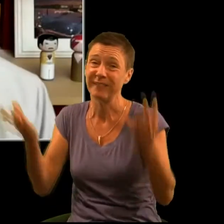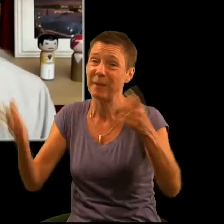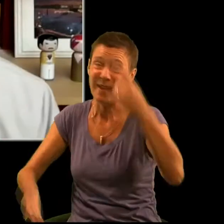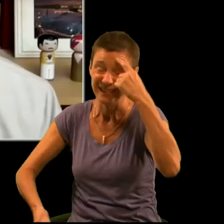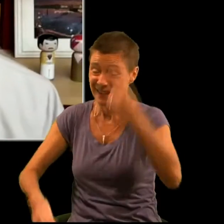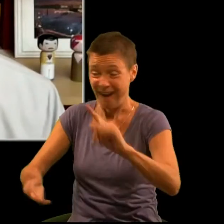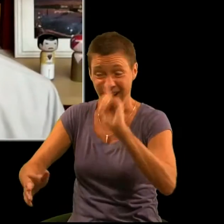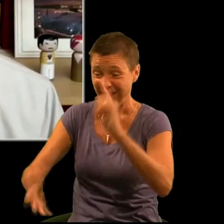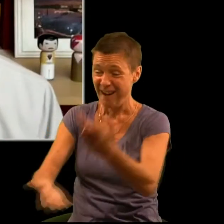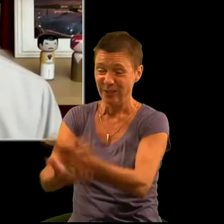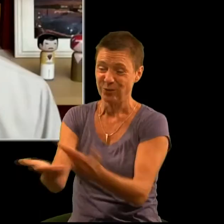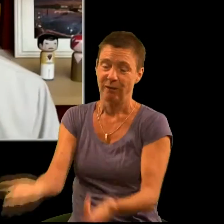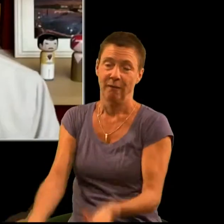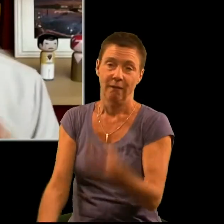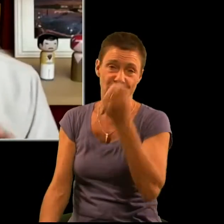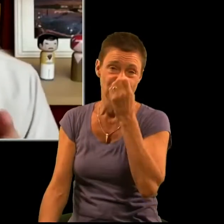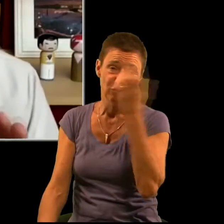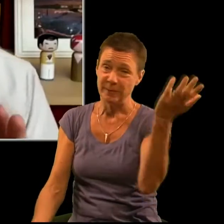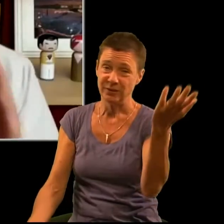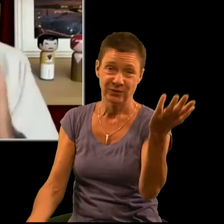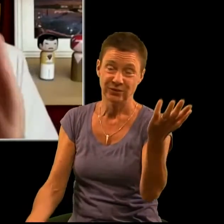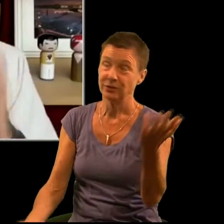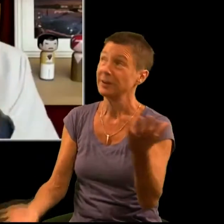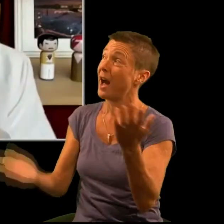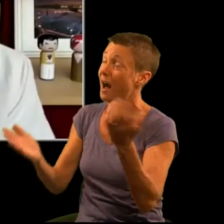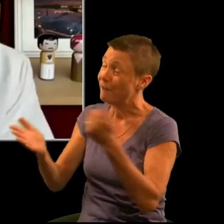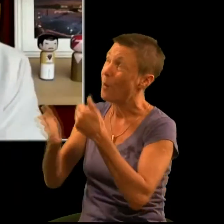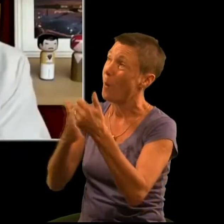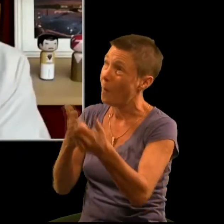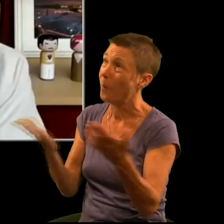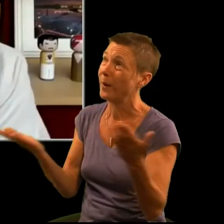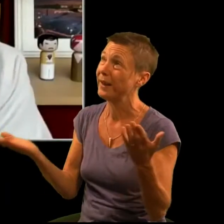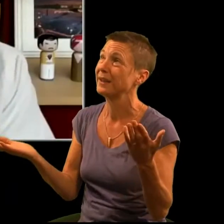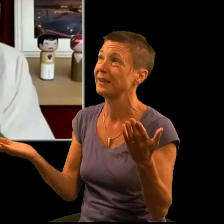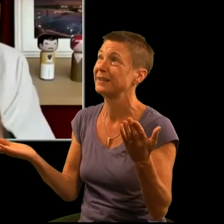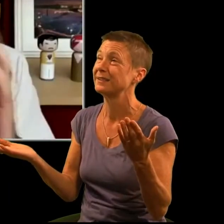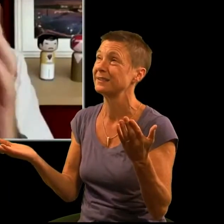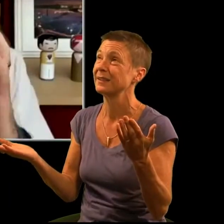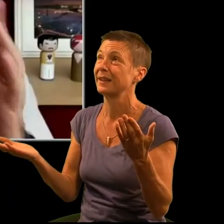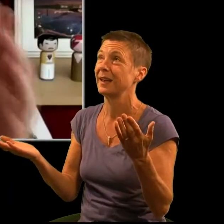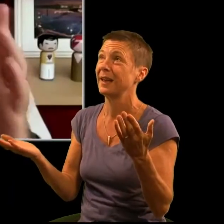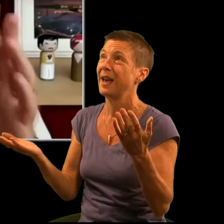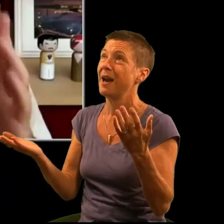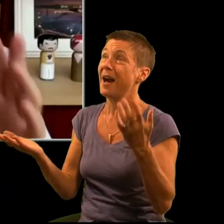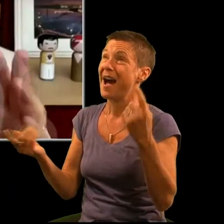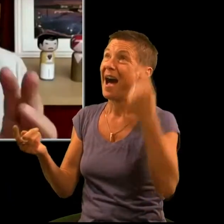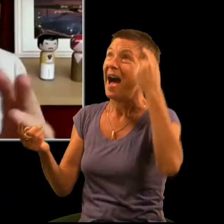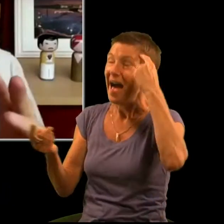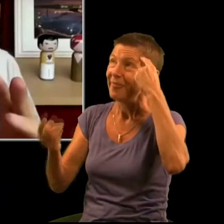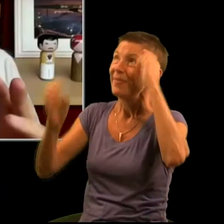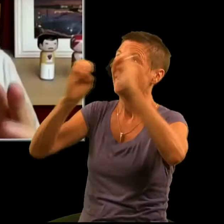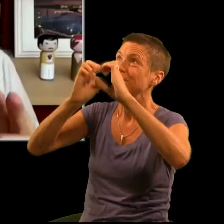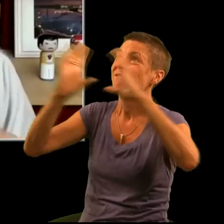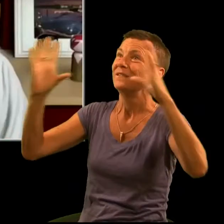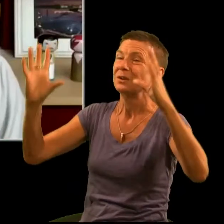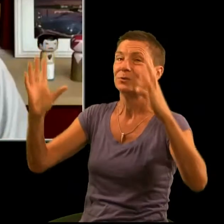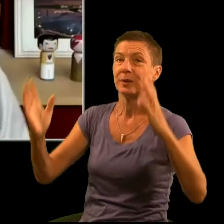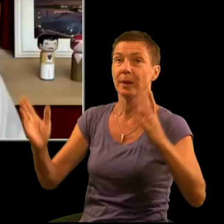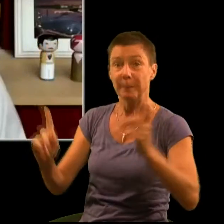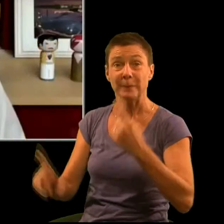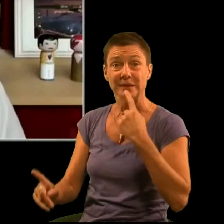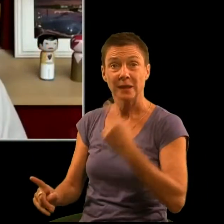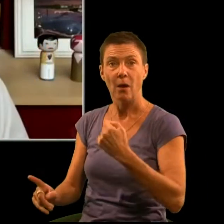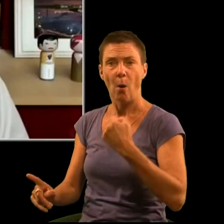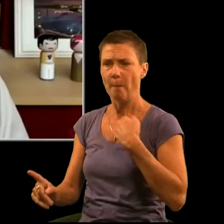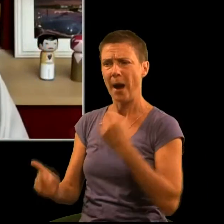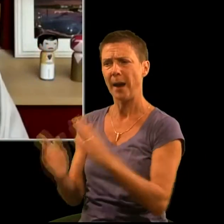plan. So I've always kept that, the visual element. So people often say to me,